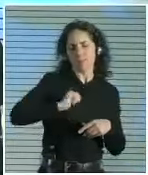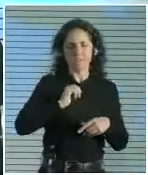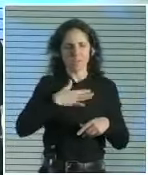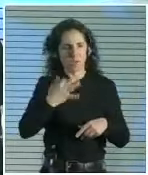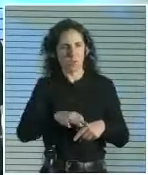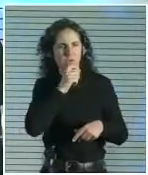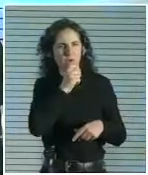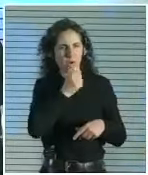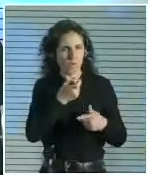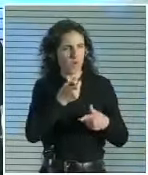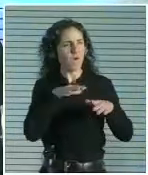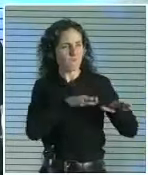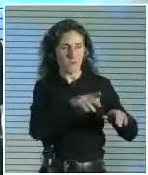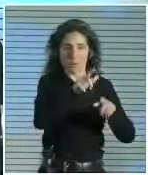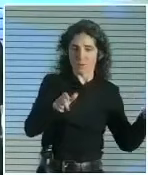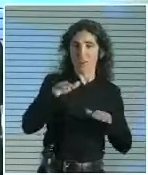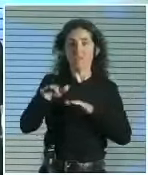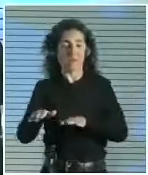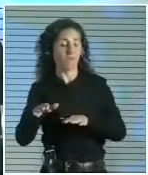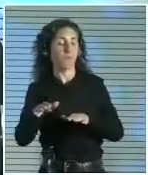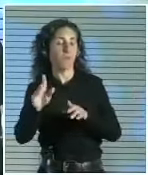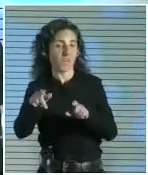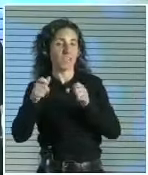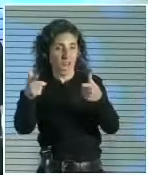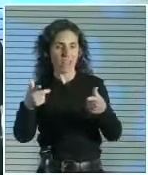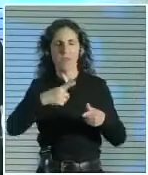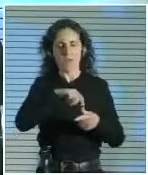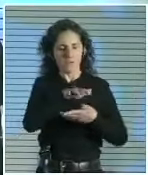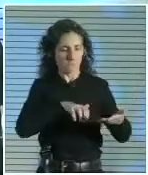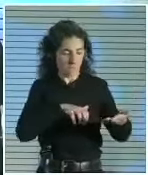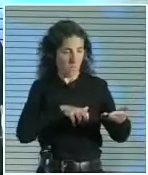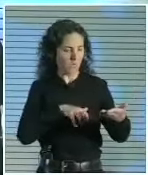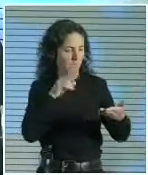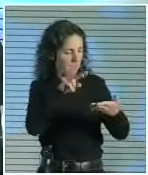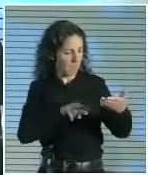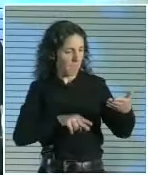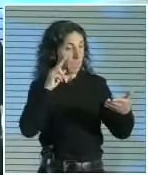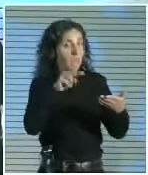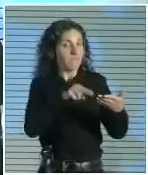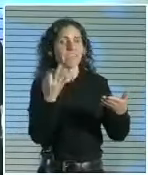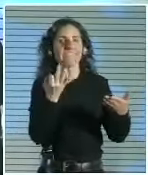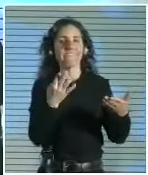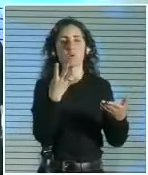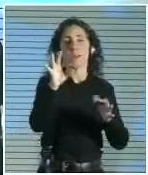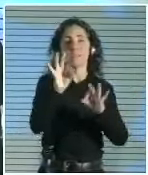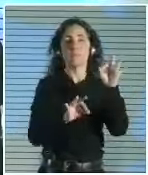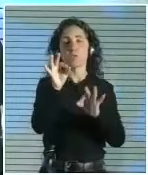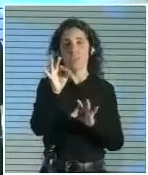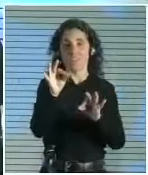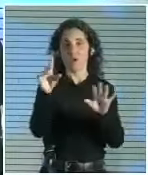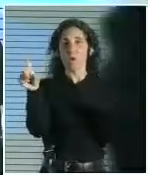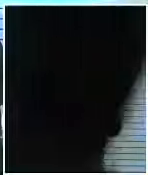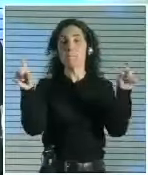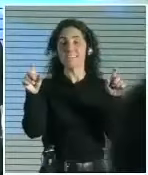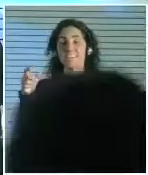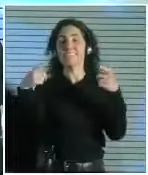and we saw the breakdown and we said, okay, about 40% of food waste is coming out of consumer-facing businesses. This is an area where WWF